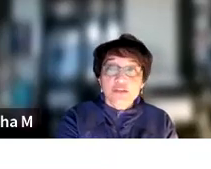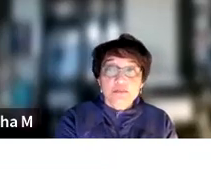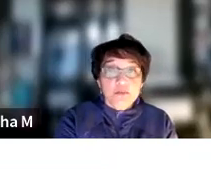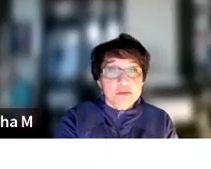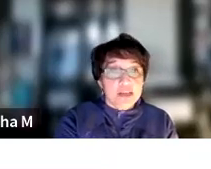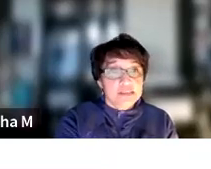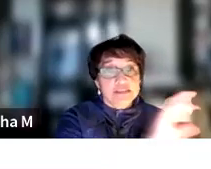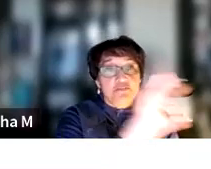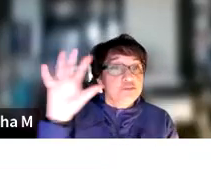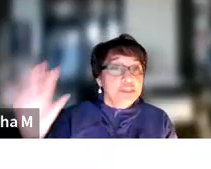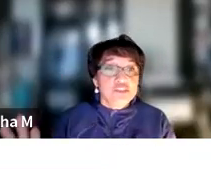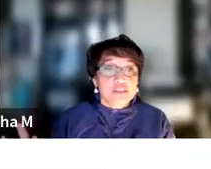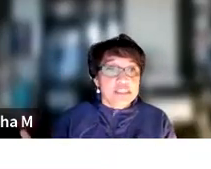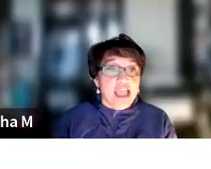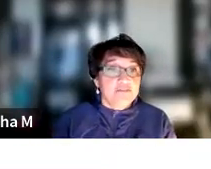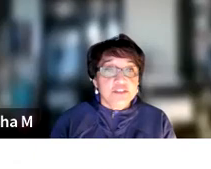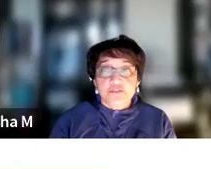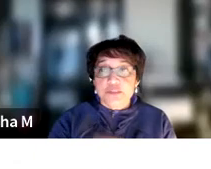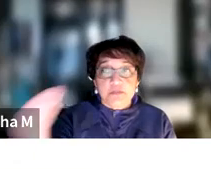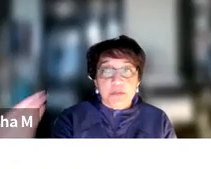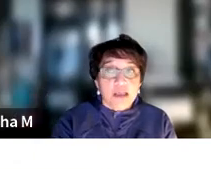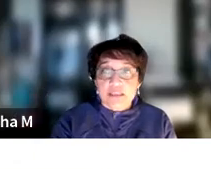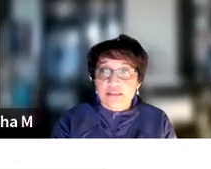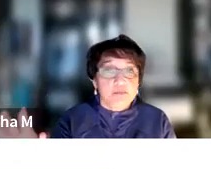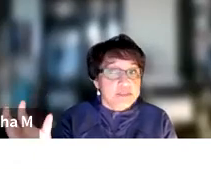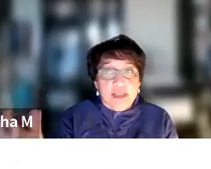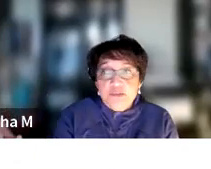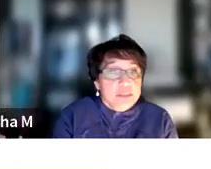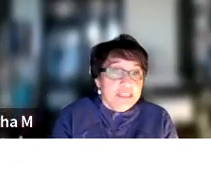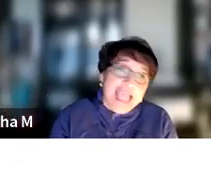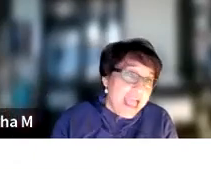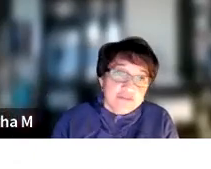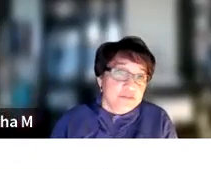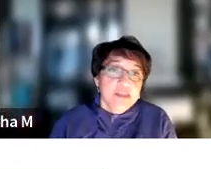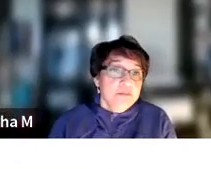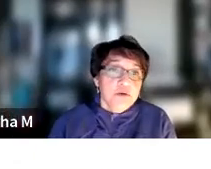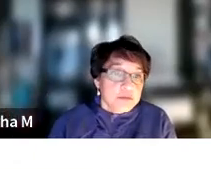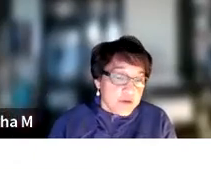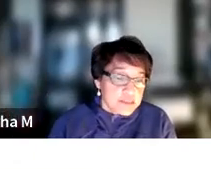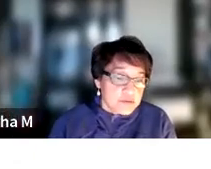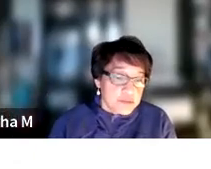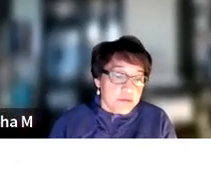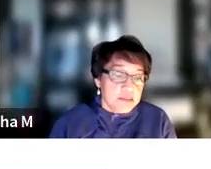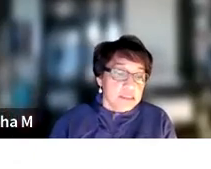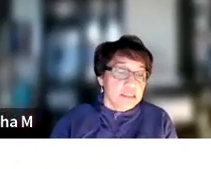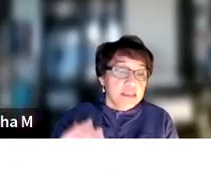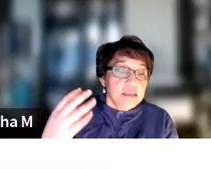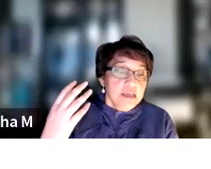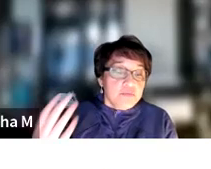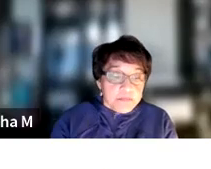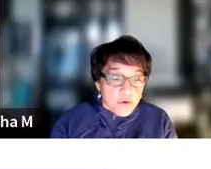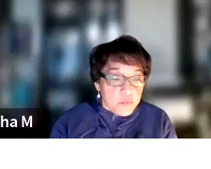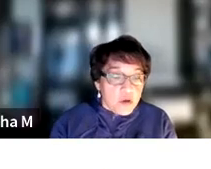we know that mobile crisis, different regions have different response, and some don't even have mobile crisis response. And